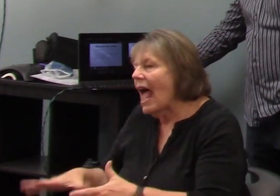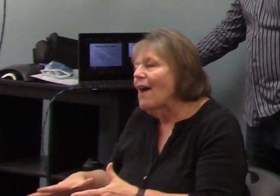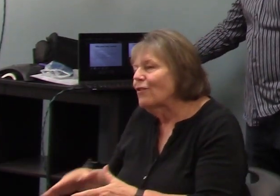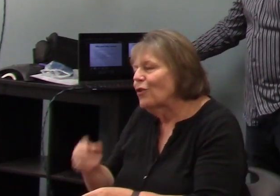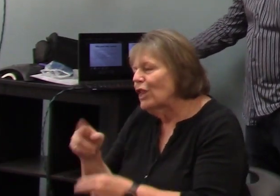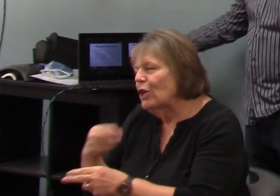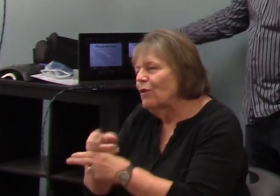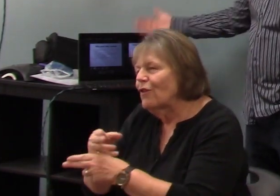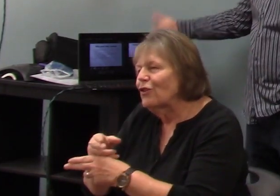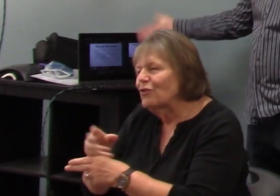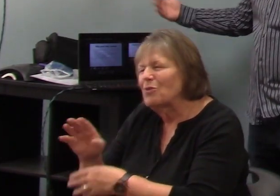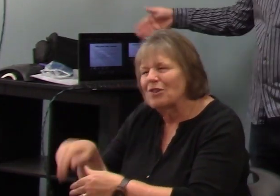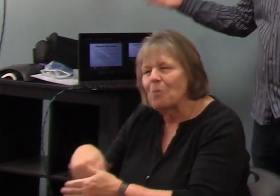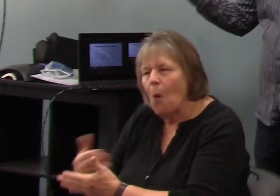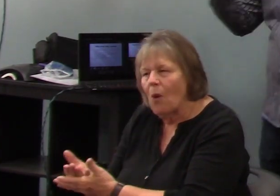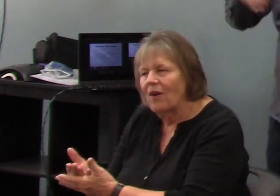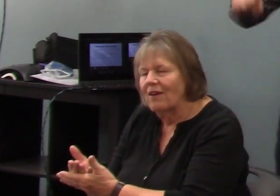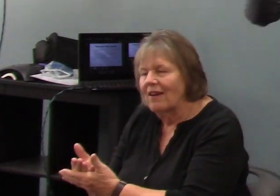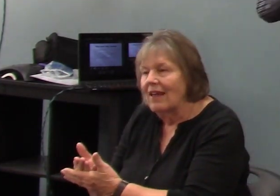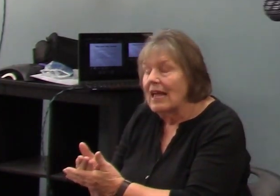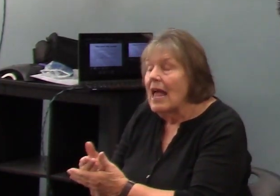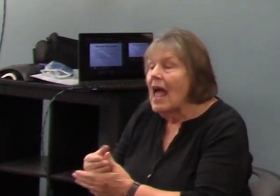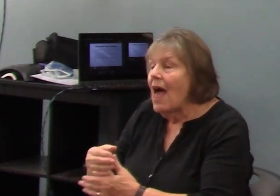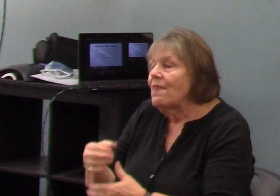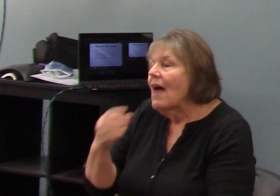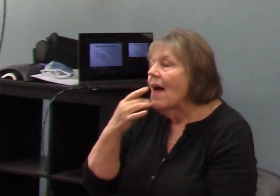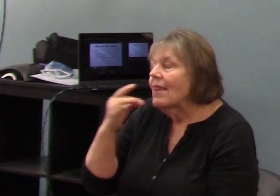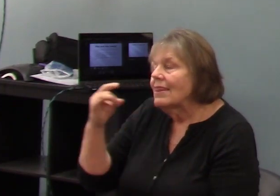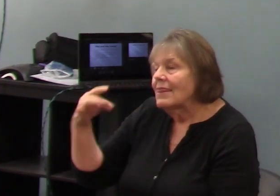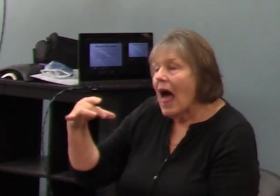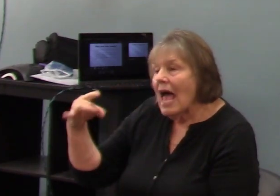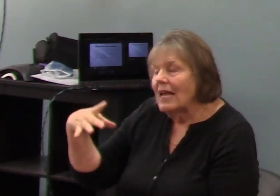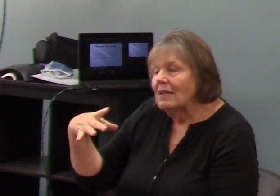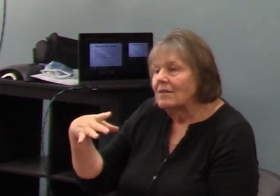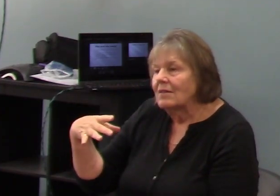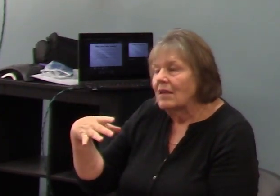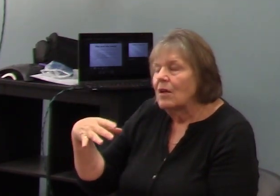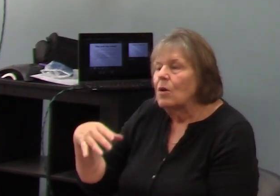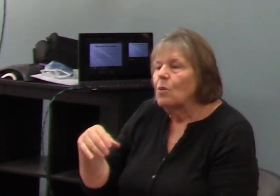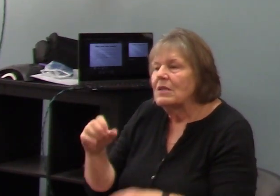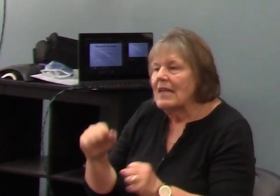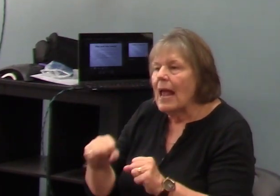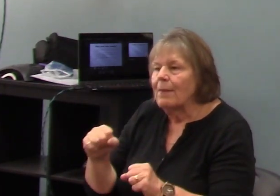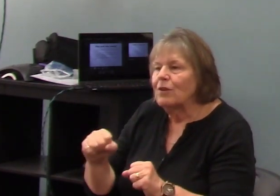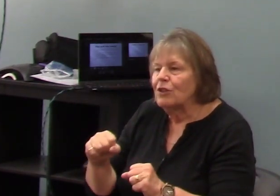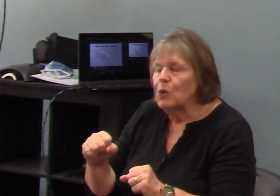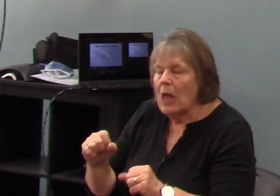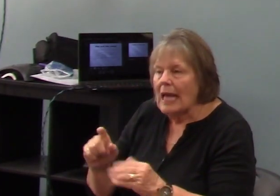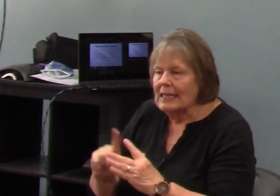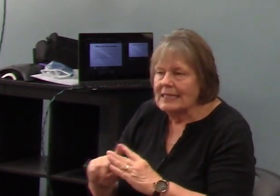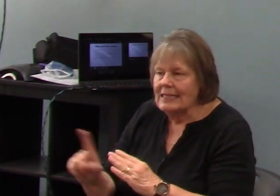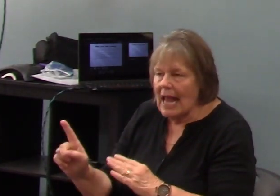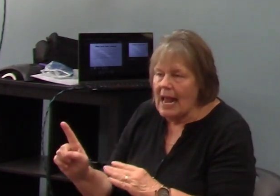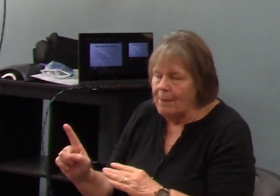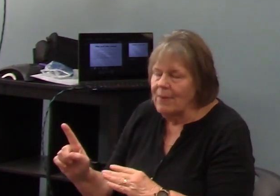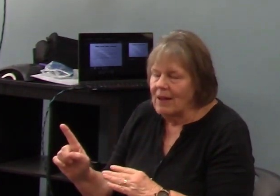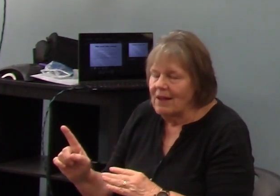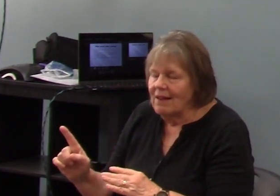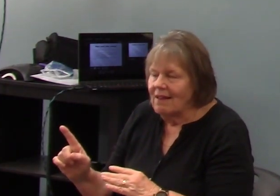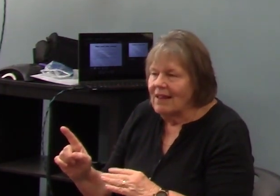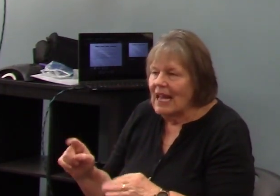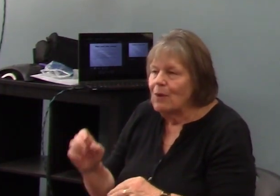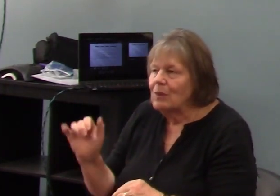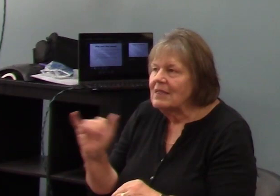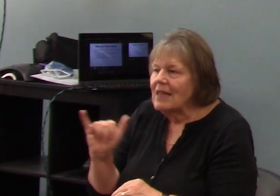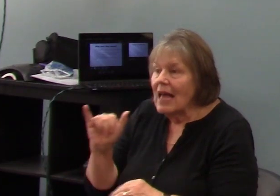And then light was able to escape. That light that they were seeing in their antenna essentially was that. It's like a picture of